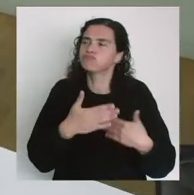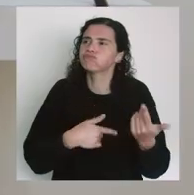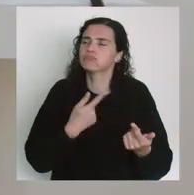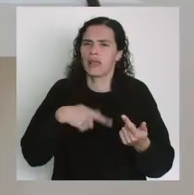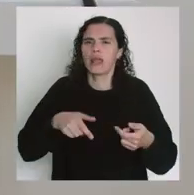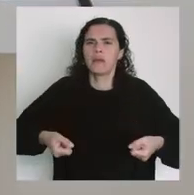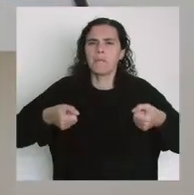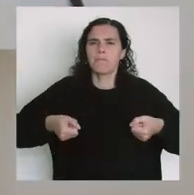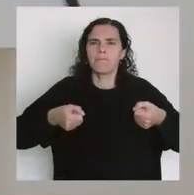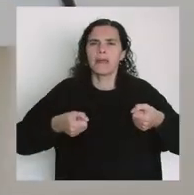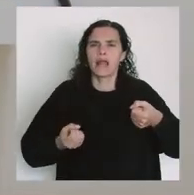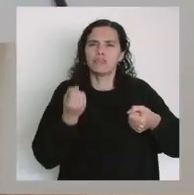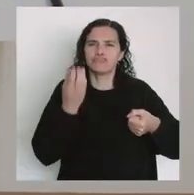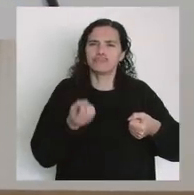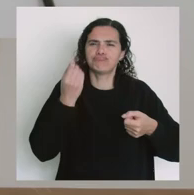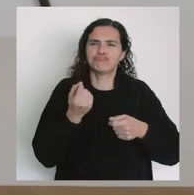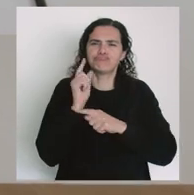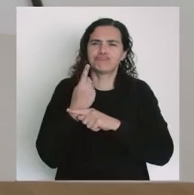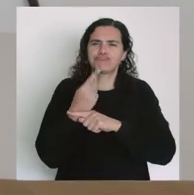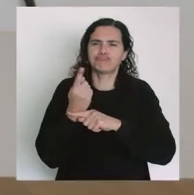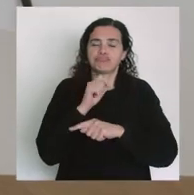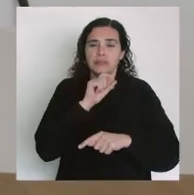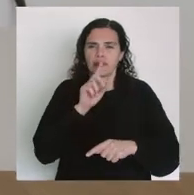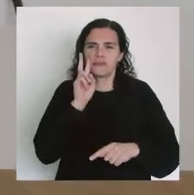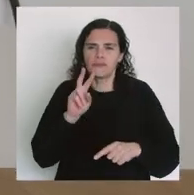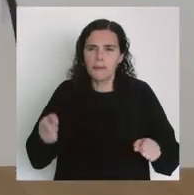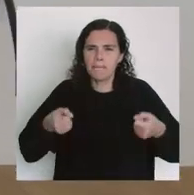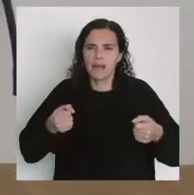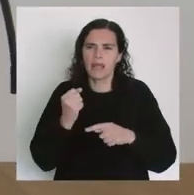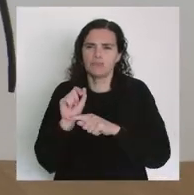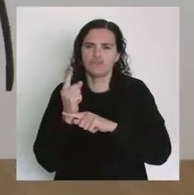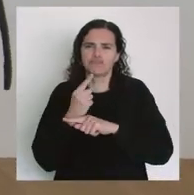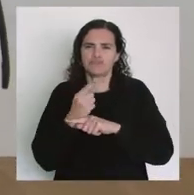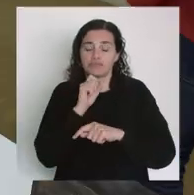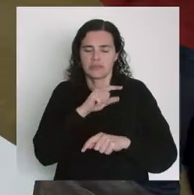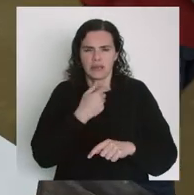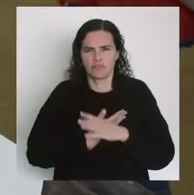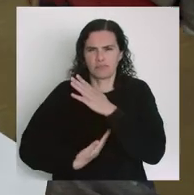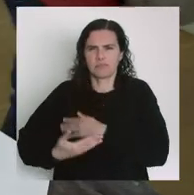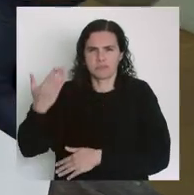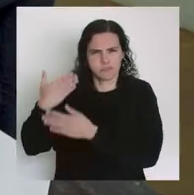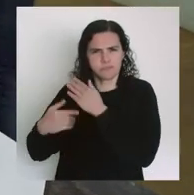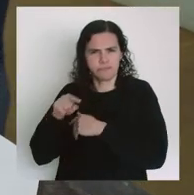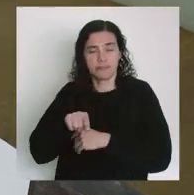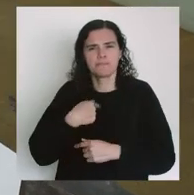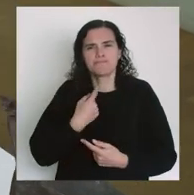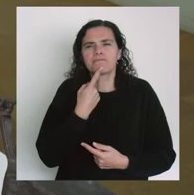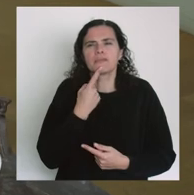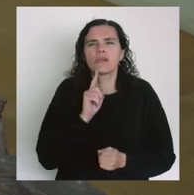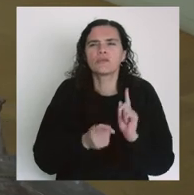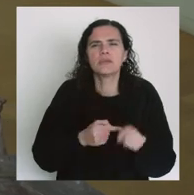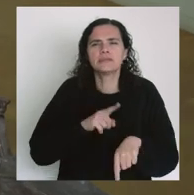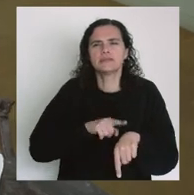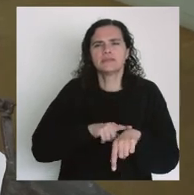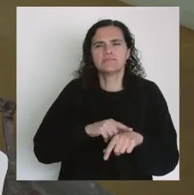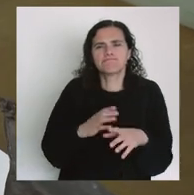is pressure cooker, where you can see this pressure cooker, again, very rudimentary, but this notion of